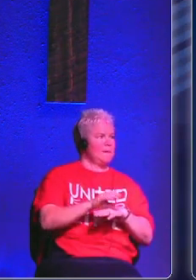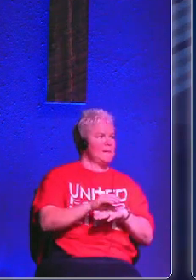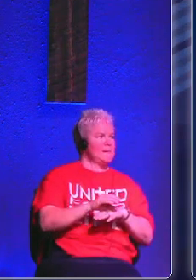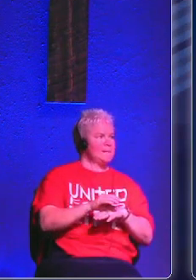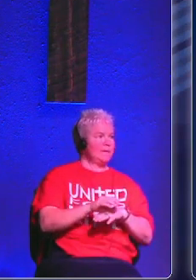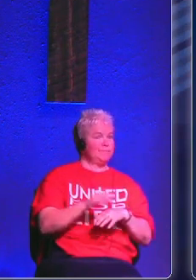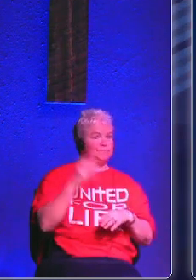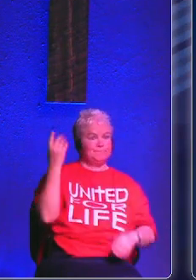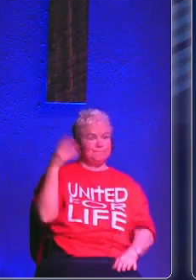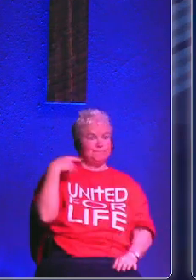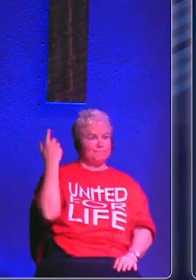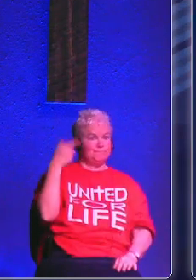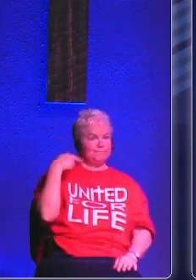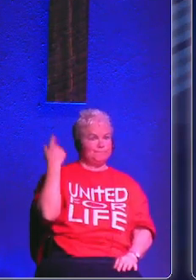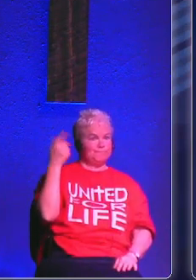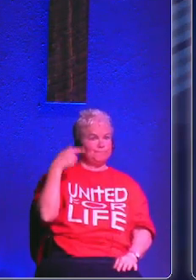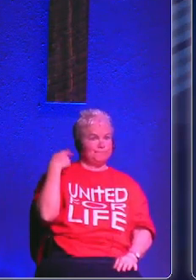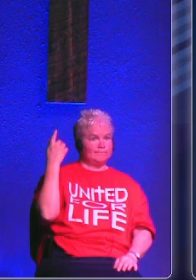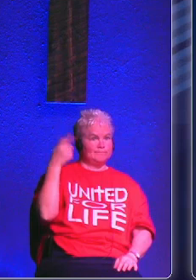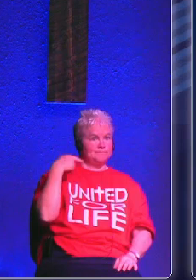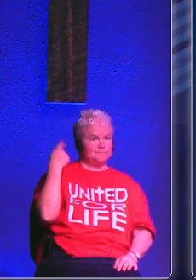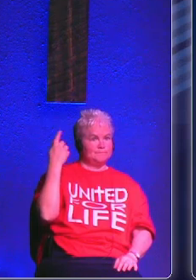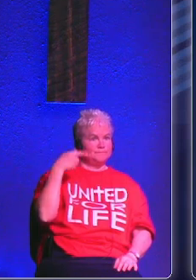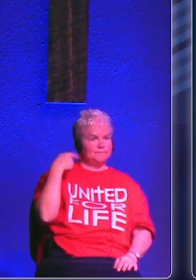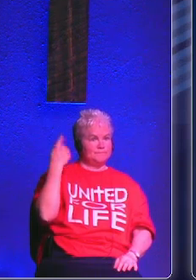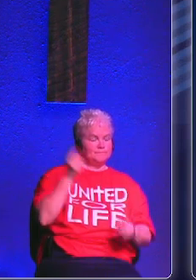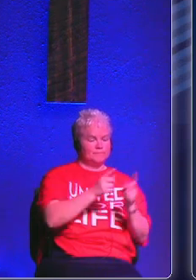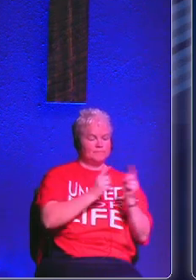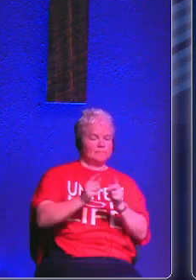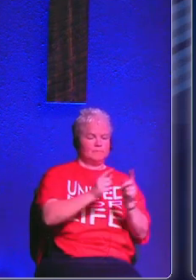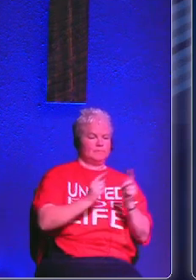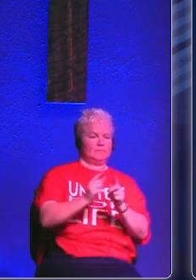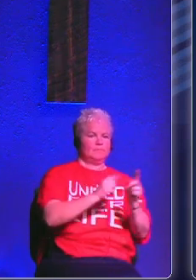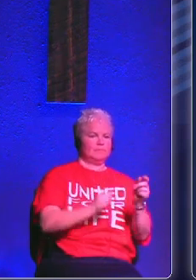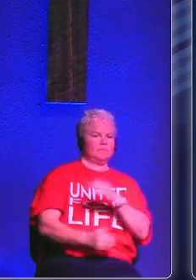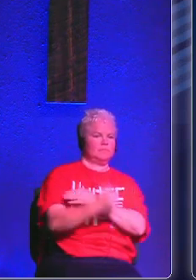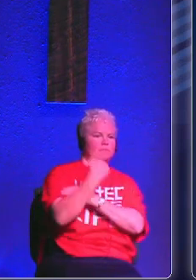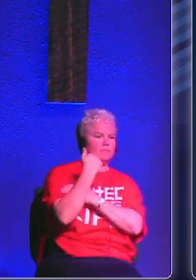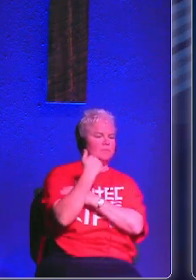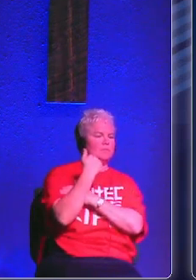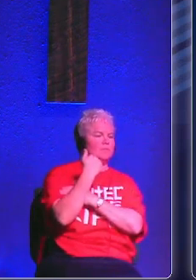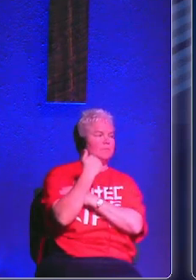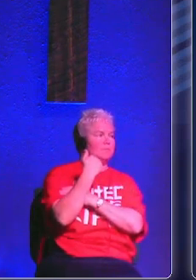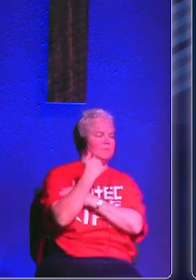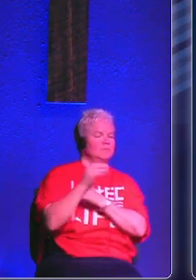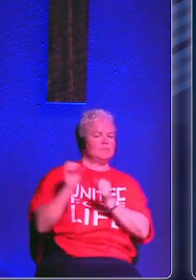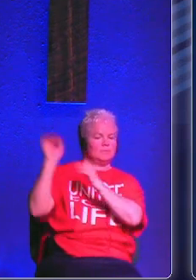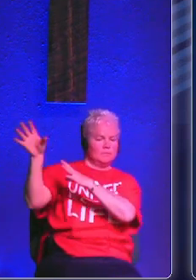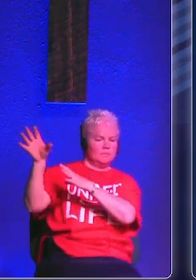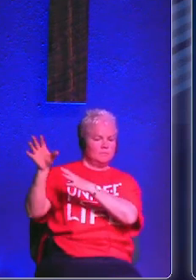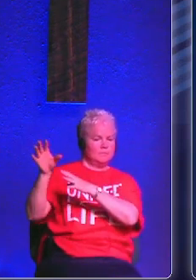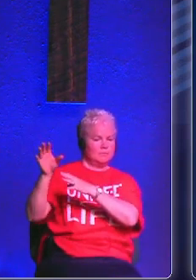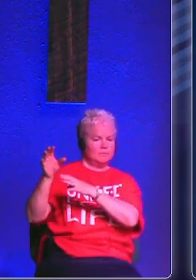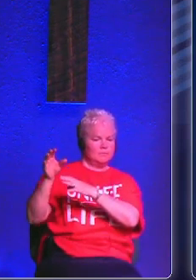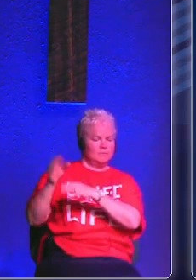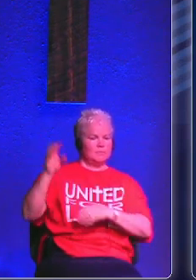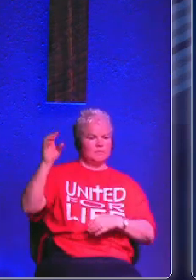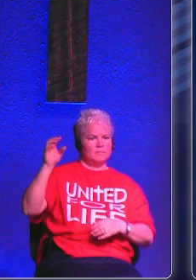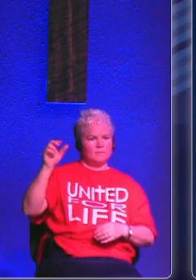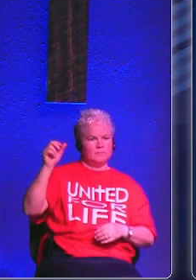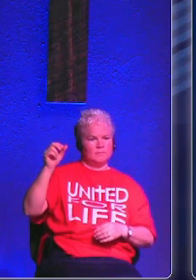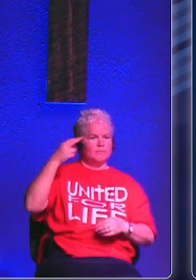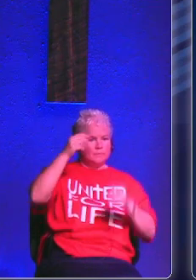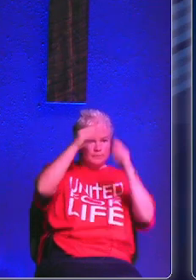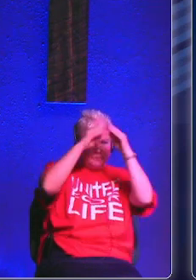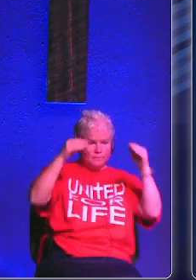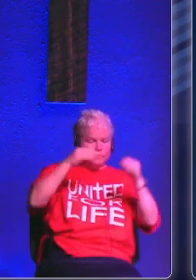church is weird. What we are doing this morning, for all the people that are at Home Depot and